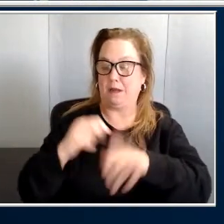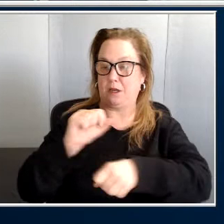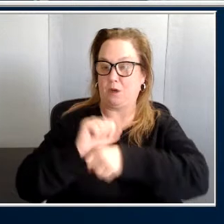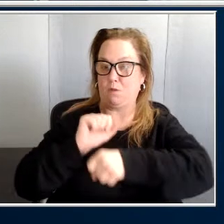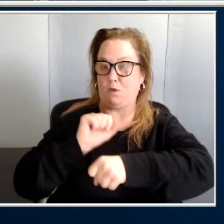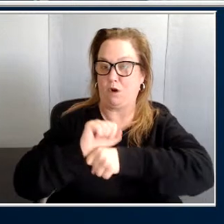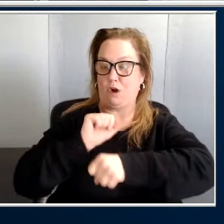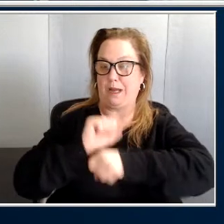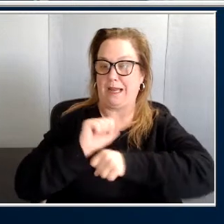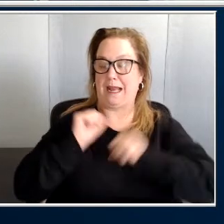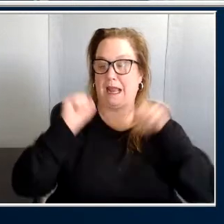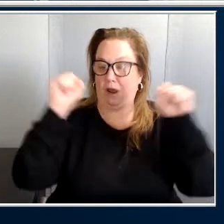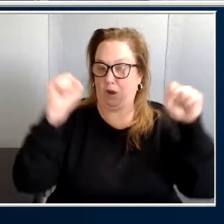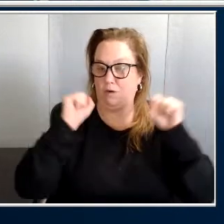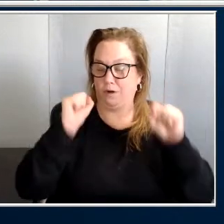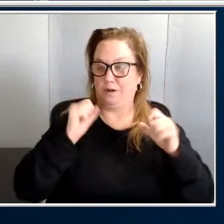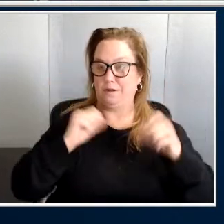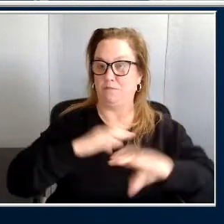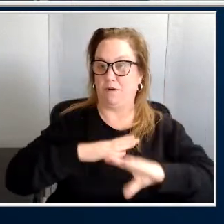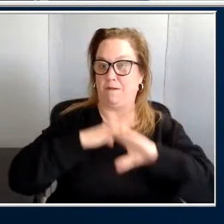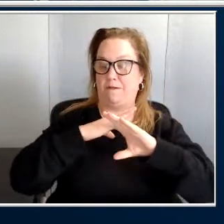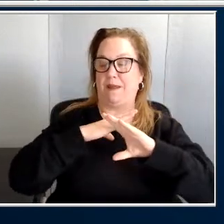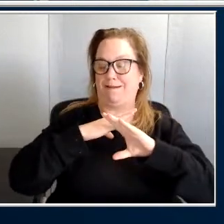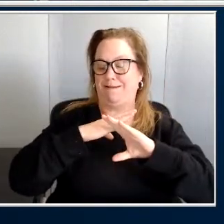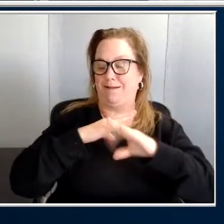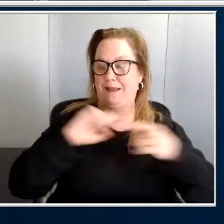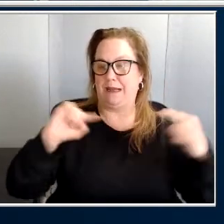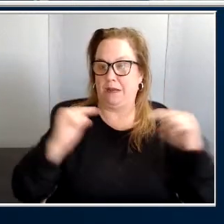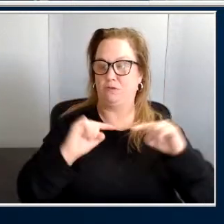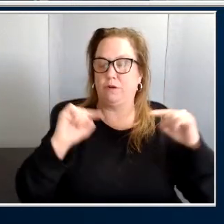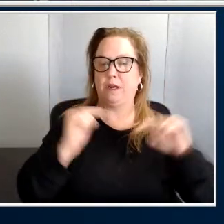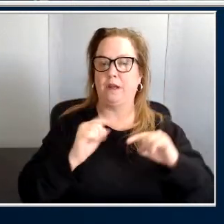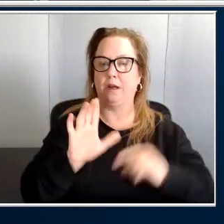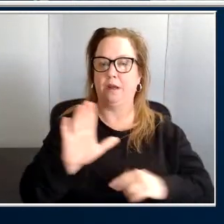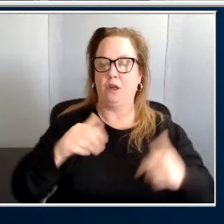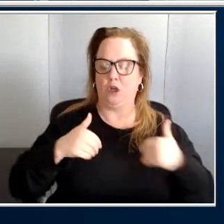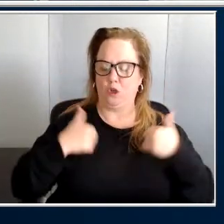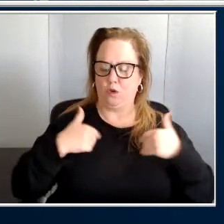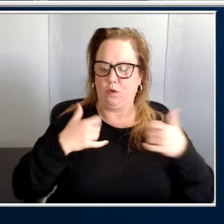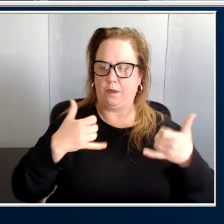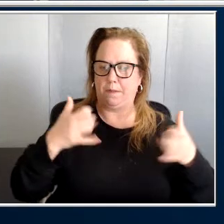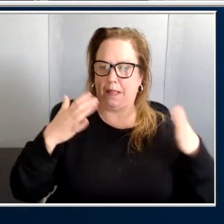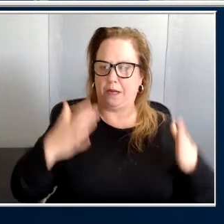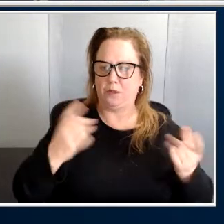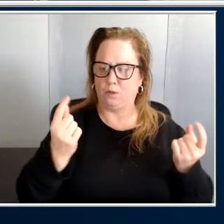injury in the first place. What kind of prehab should youth players be doing?